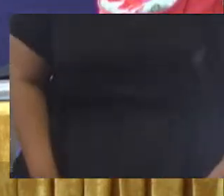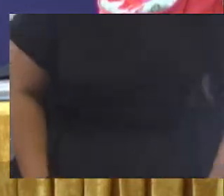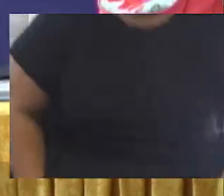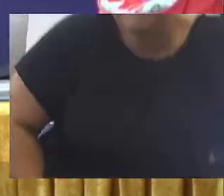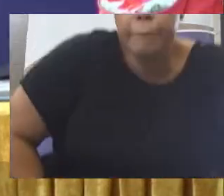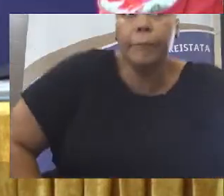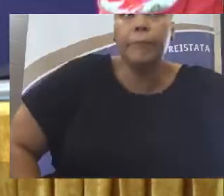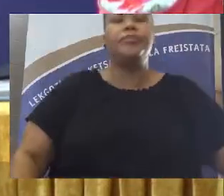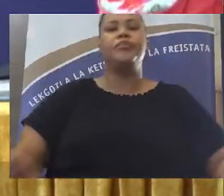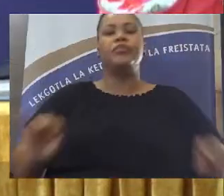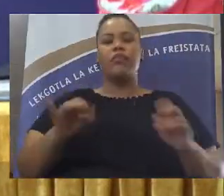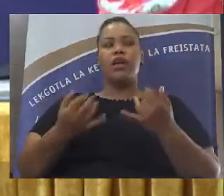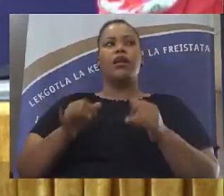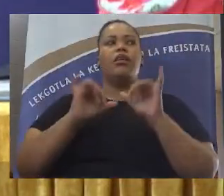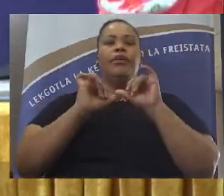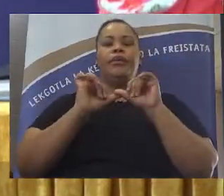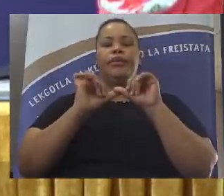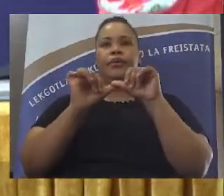Okay, let's continue.